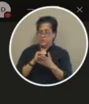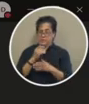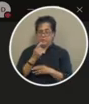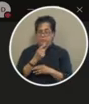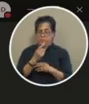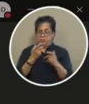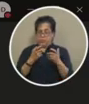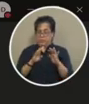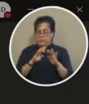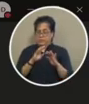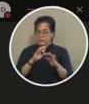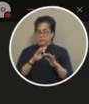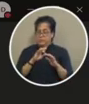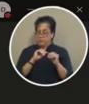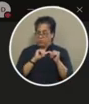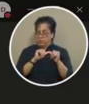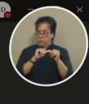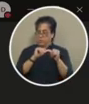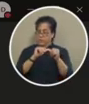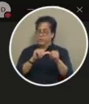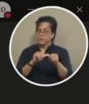solicitation already ongoing?